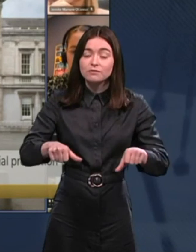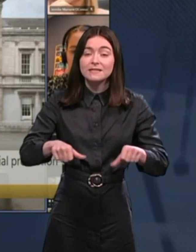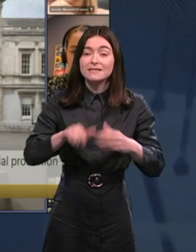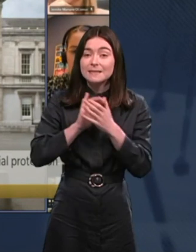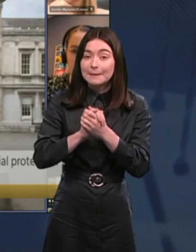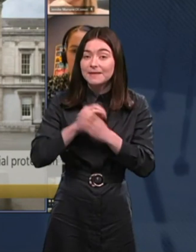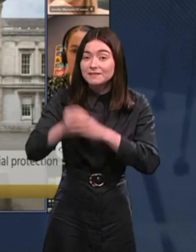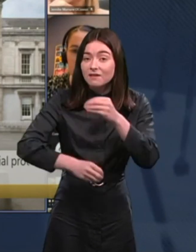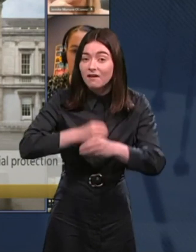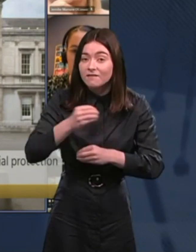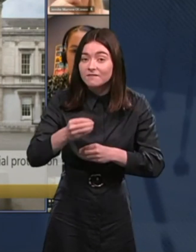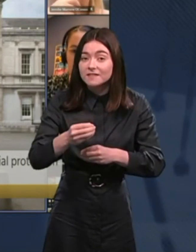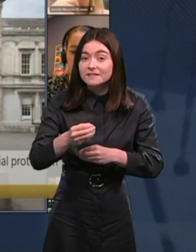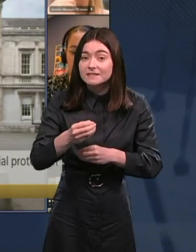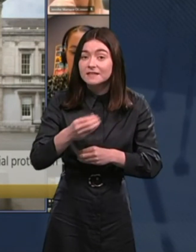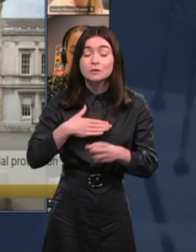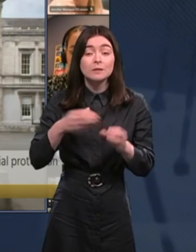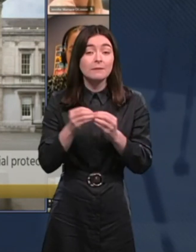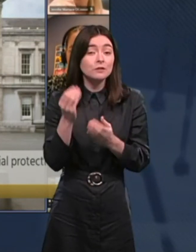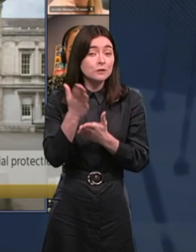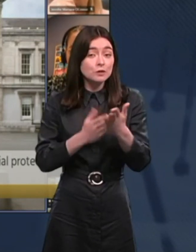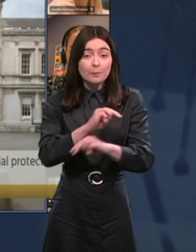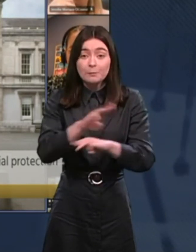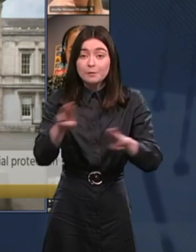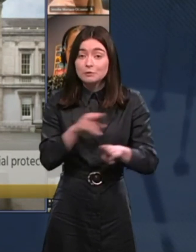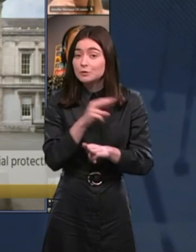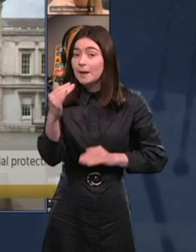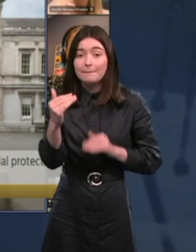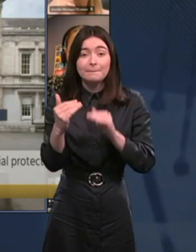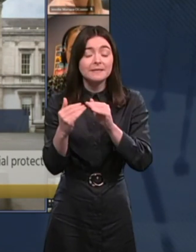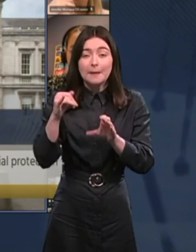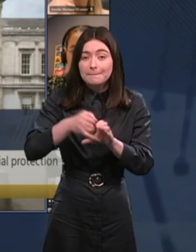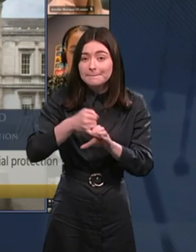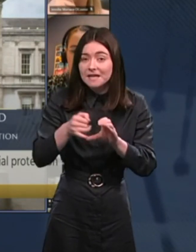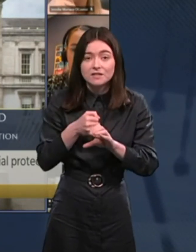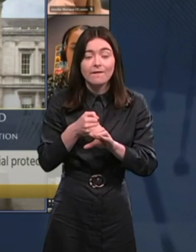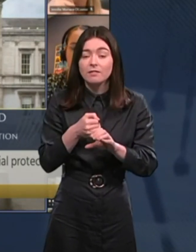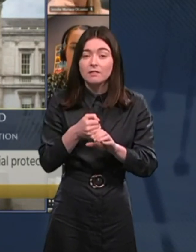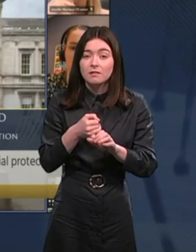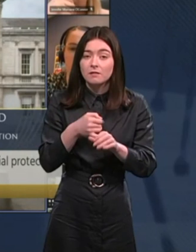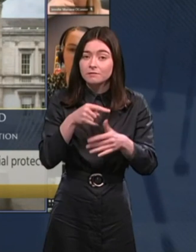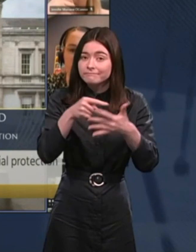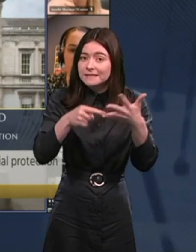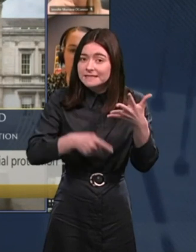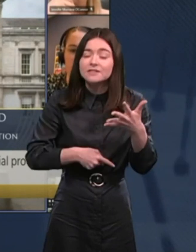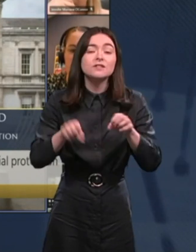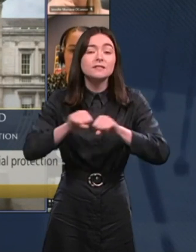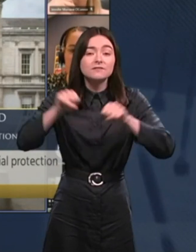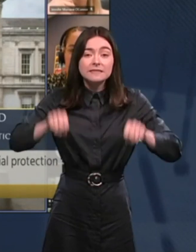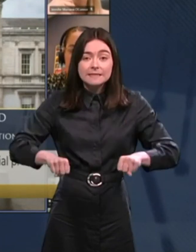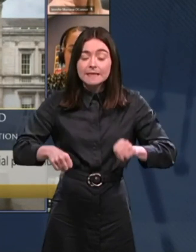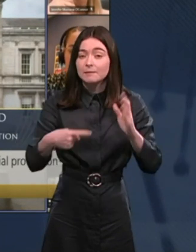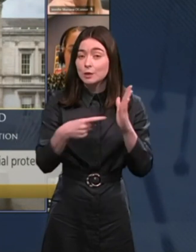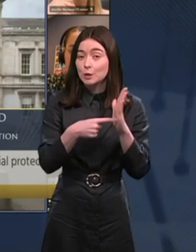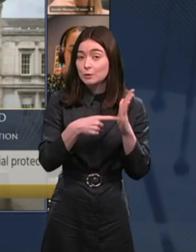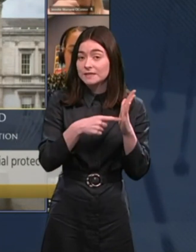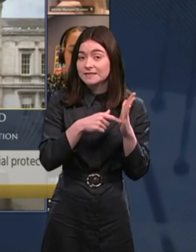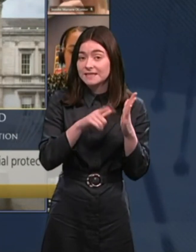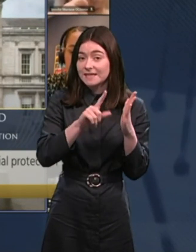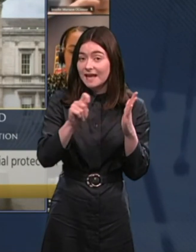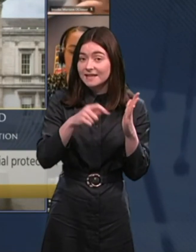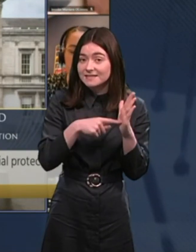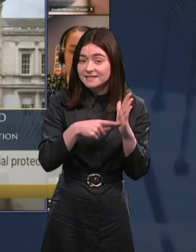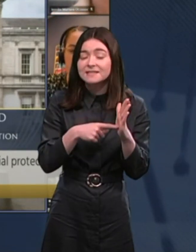office. And can I just say that some people don't meet the medical conditions of the scheme set out in the Act,